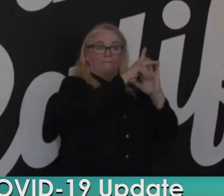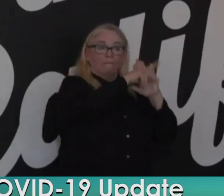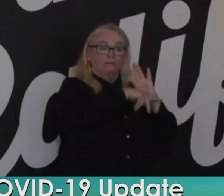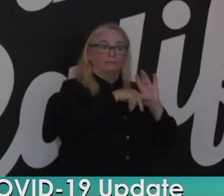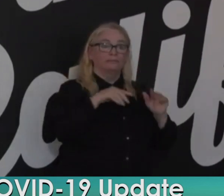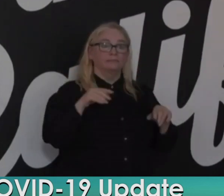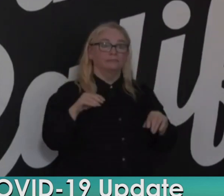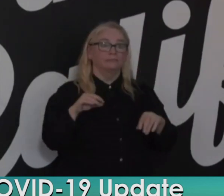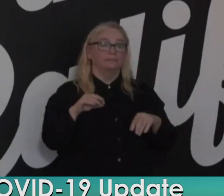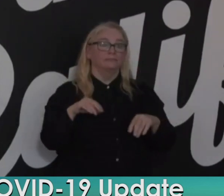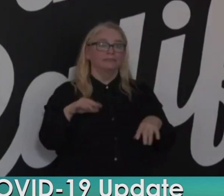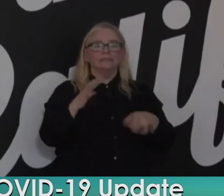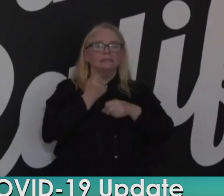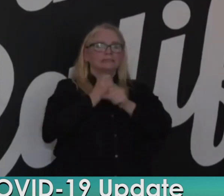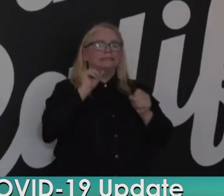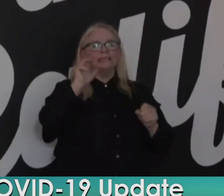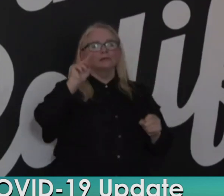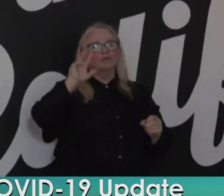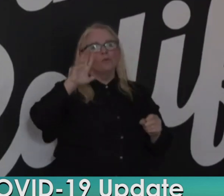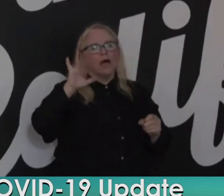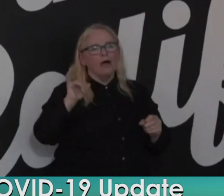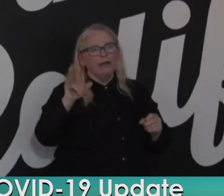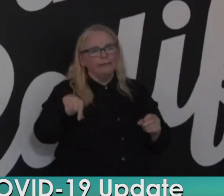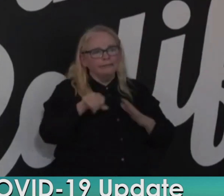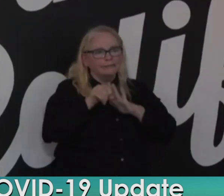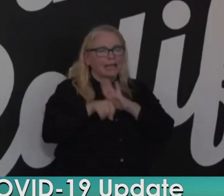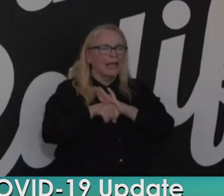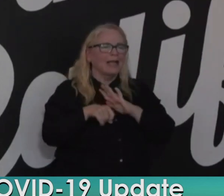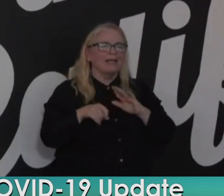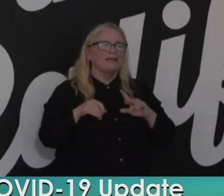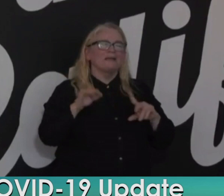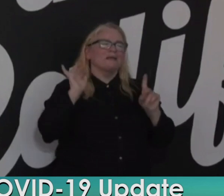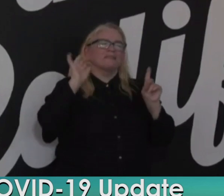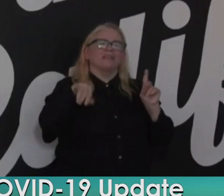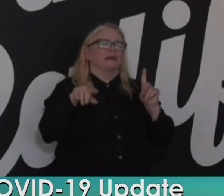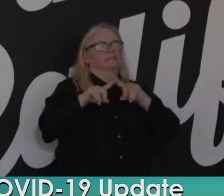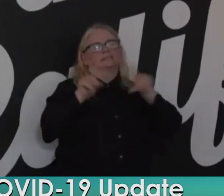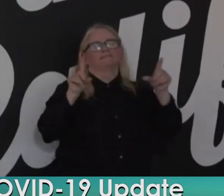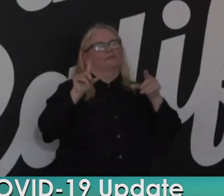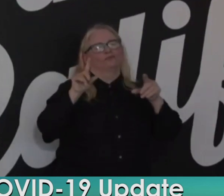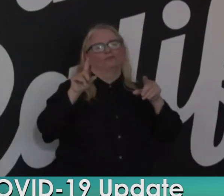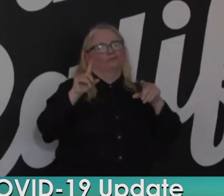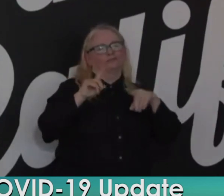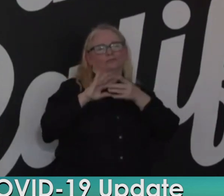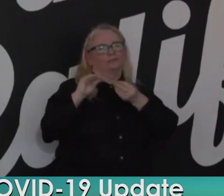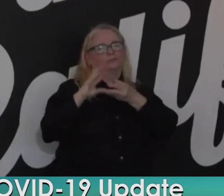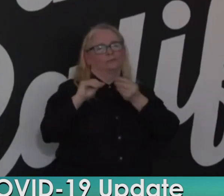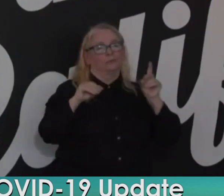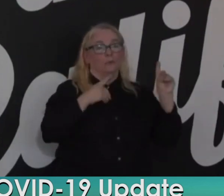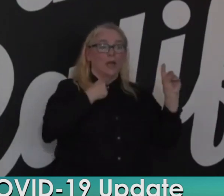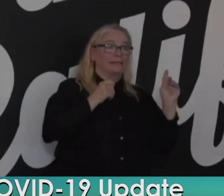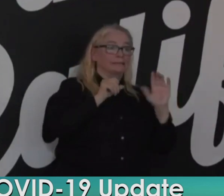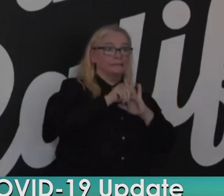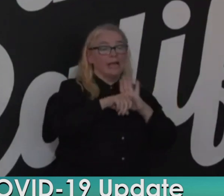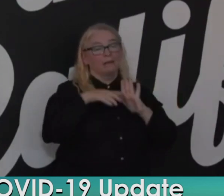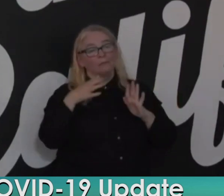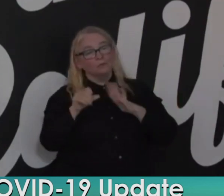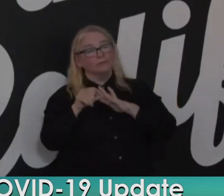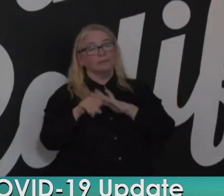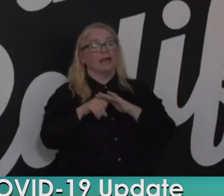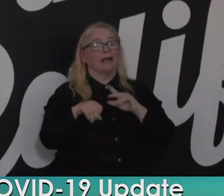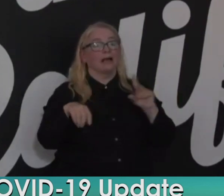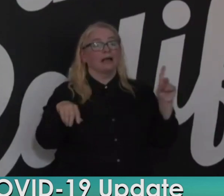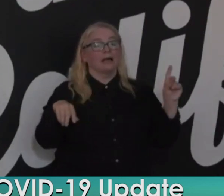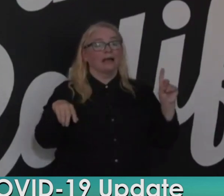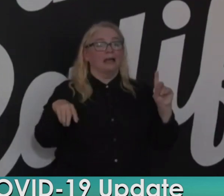place in states large and small across the country, red states, blue states. Rudy Giuliani included in New